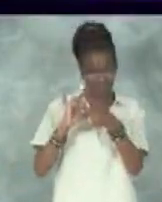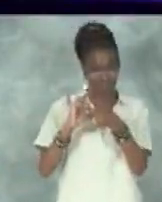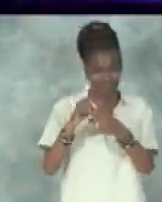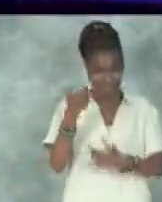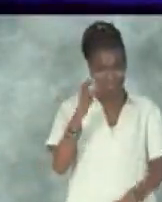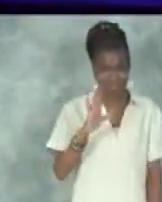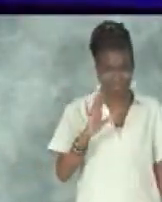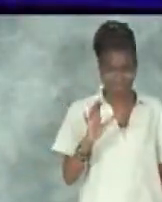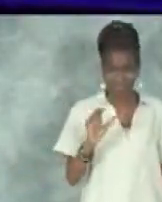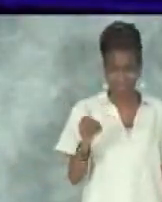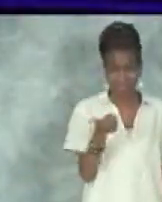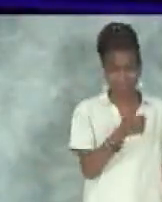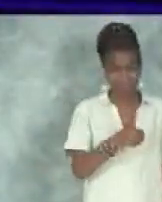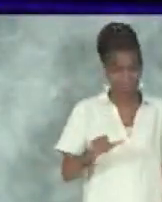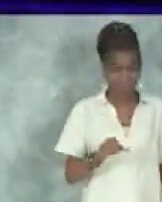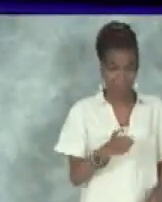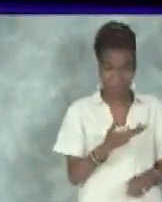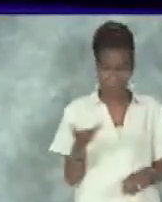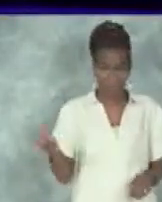All of the ground